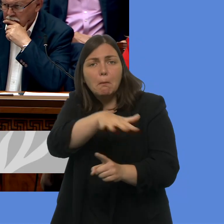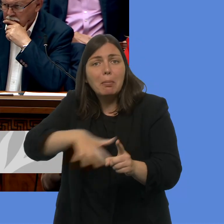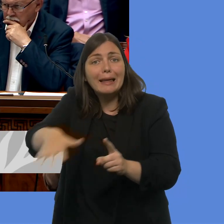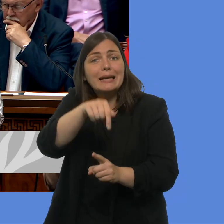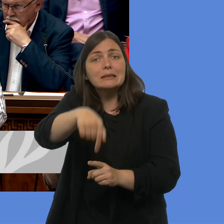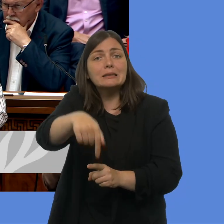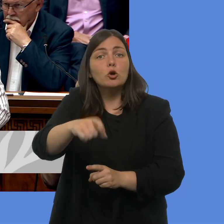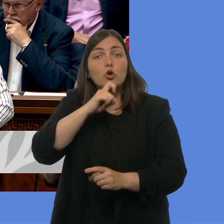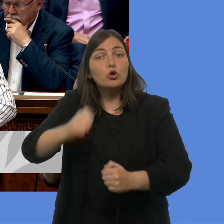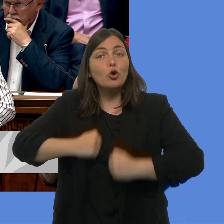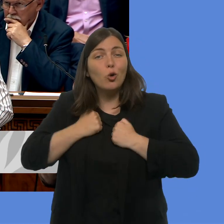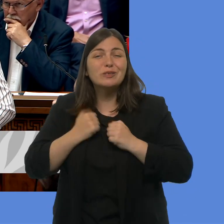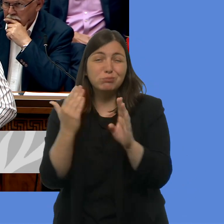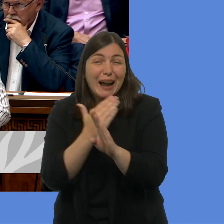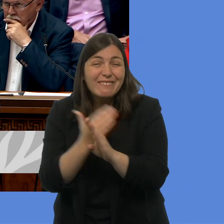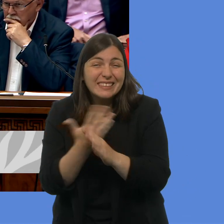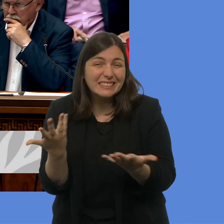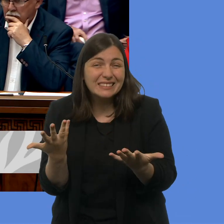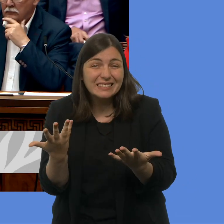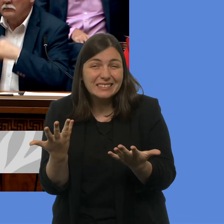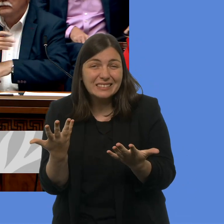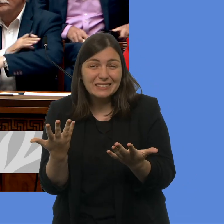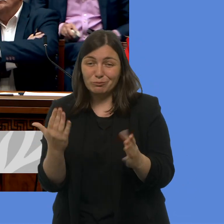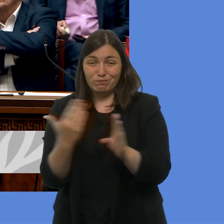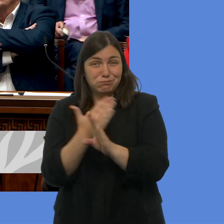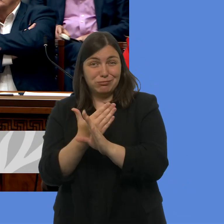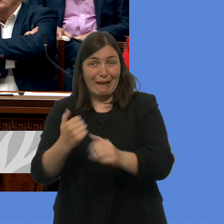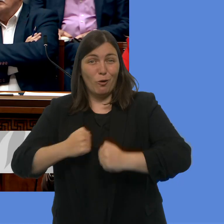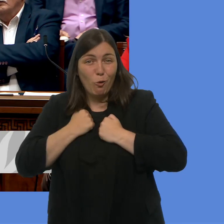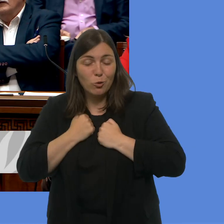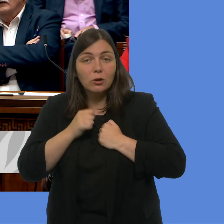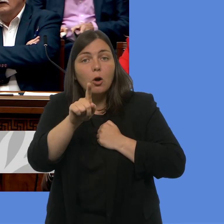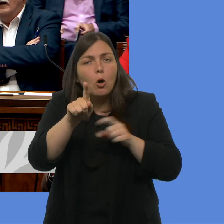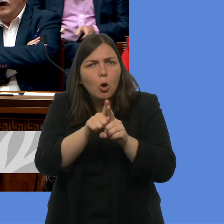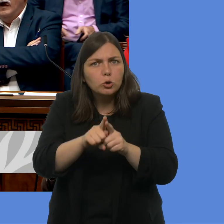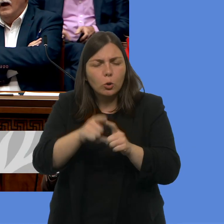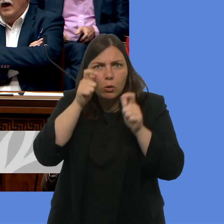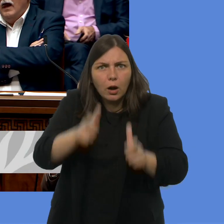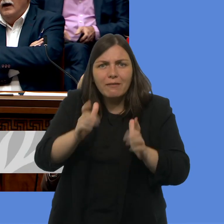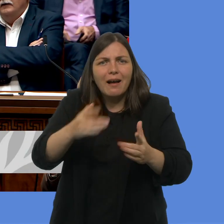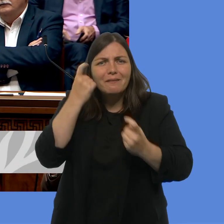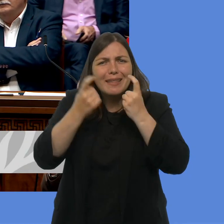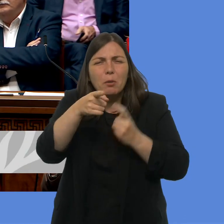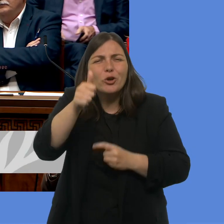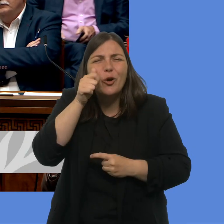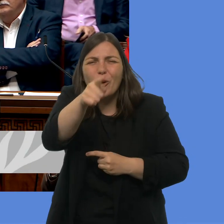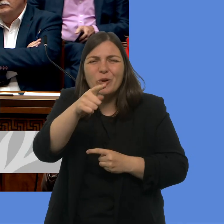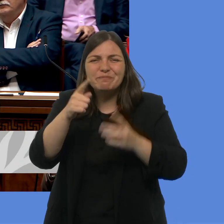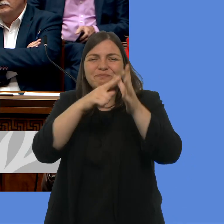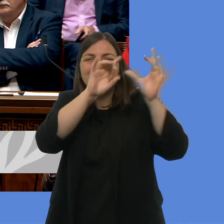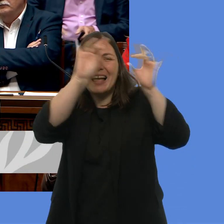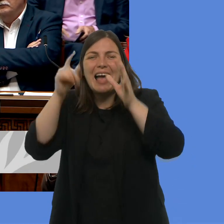a significant factor. And we also understand that to mitigate the risk of asbestos fibre release from the pile and protect members of the